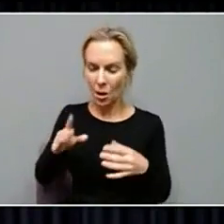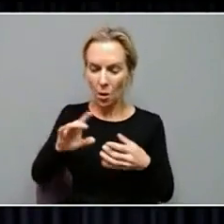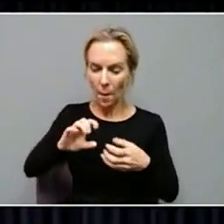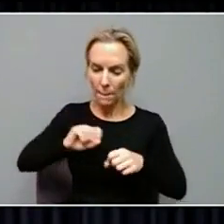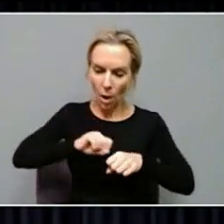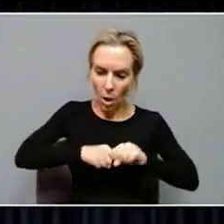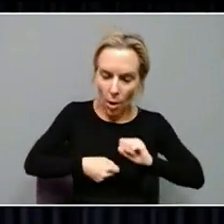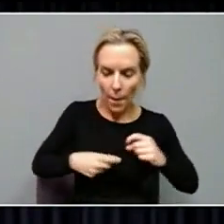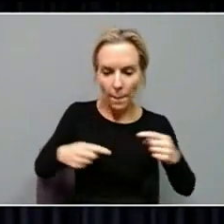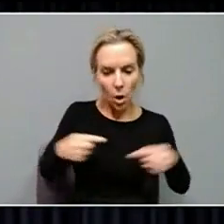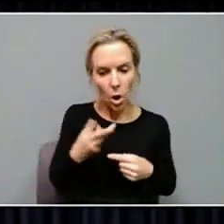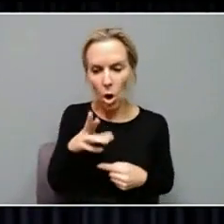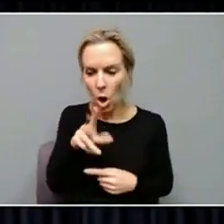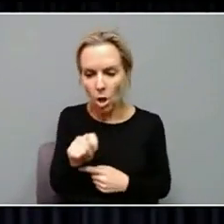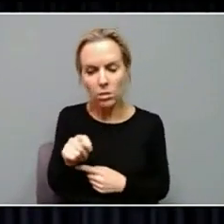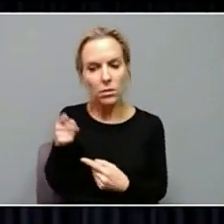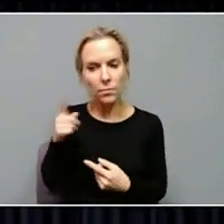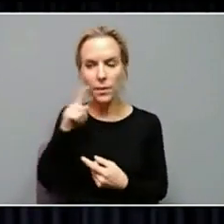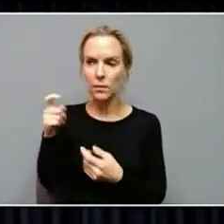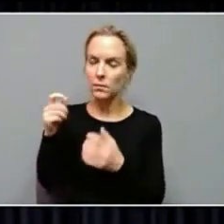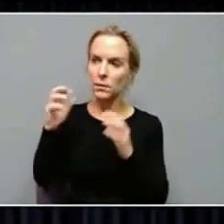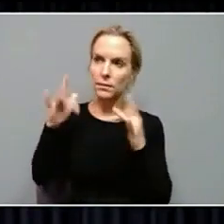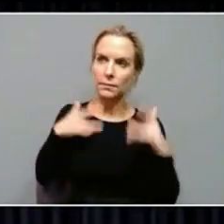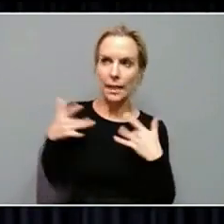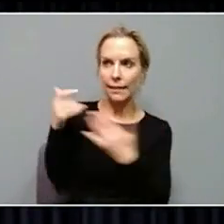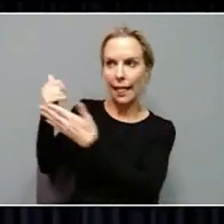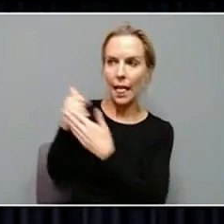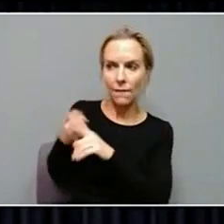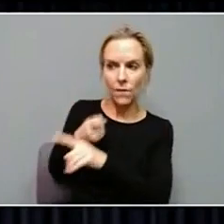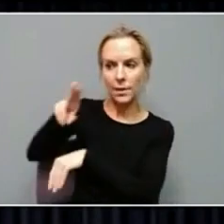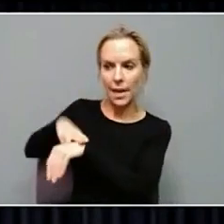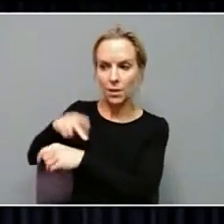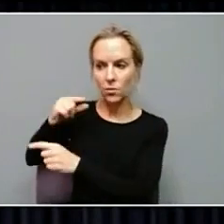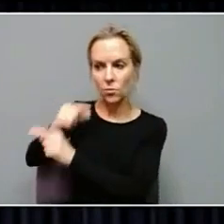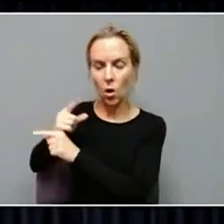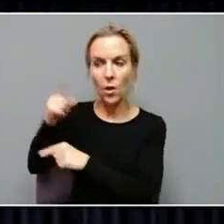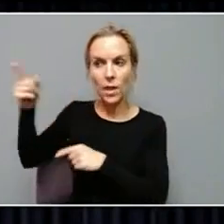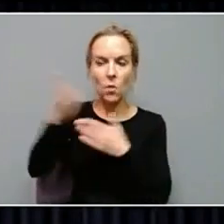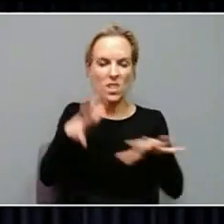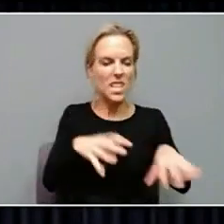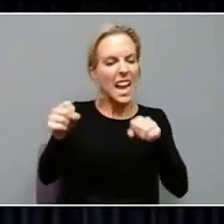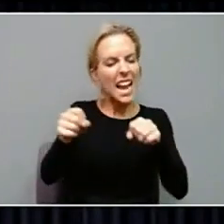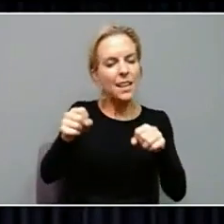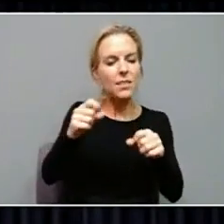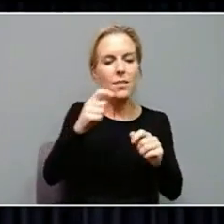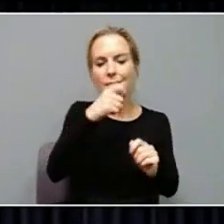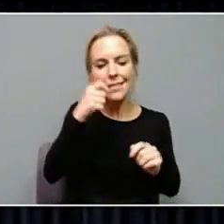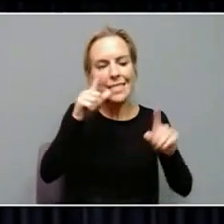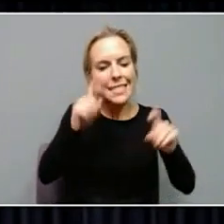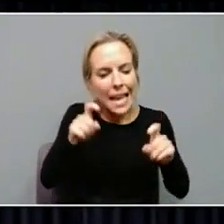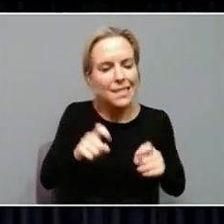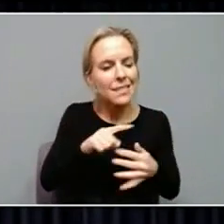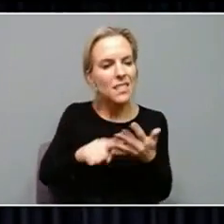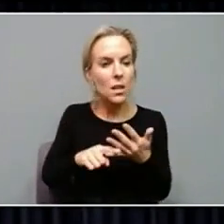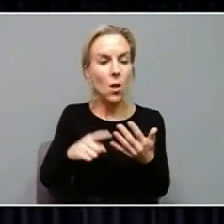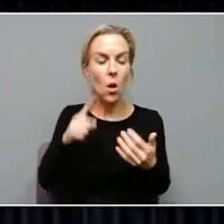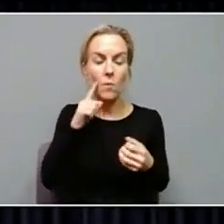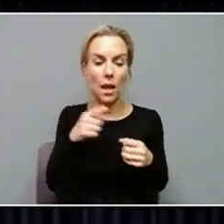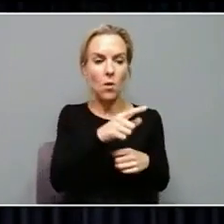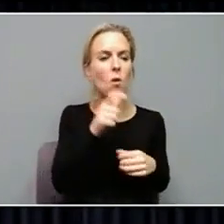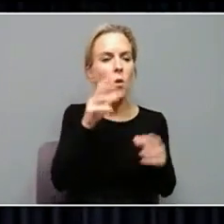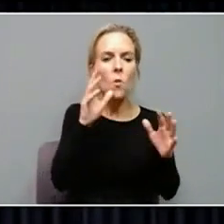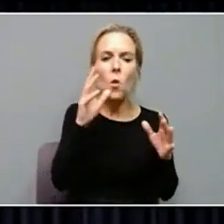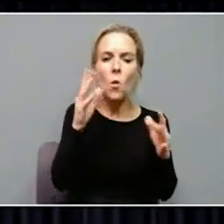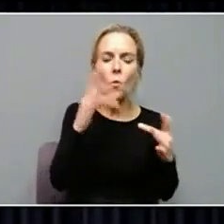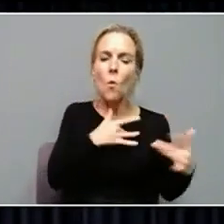that and trying to take over the testing, we hope that creates more capacity, because we're not worried about the number of physical beds.